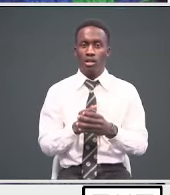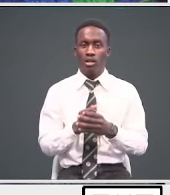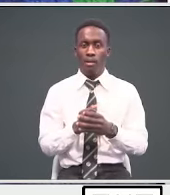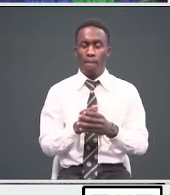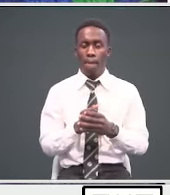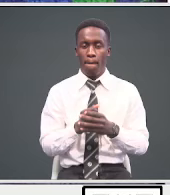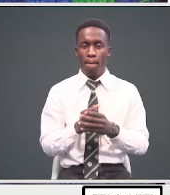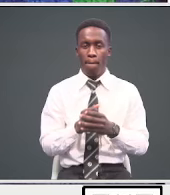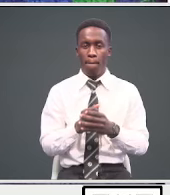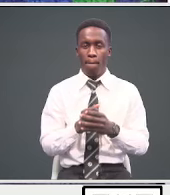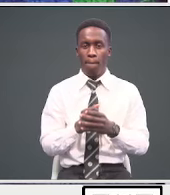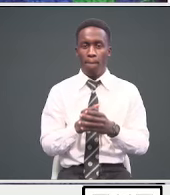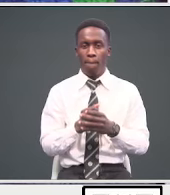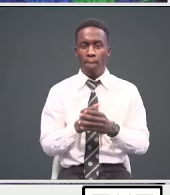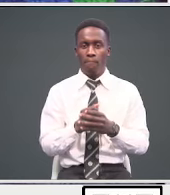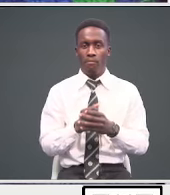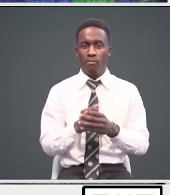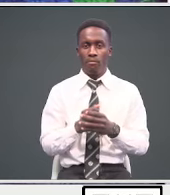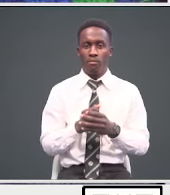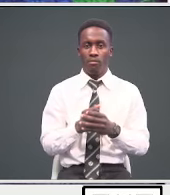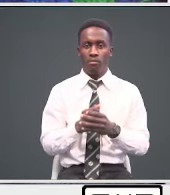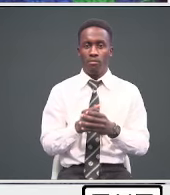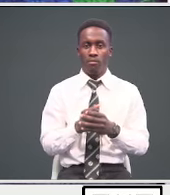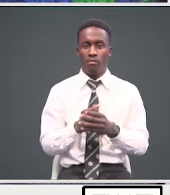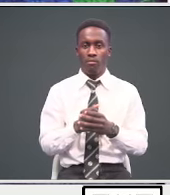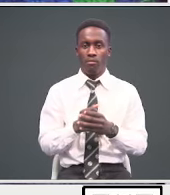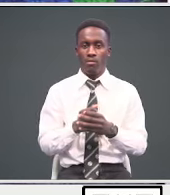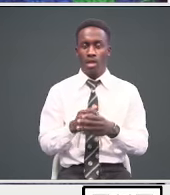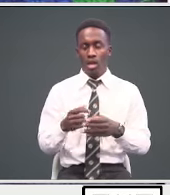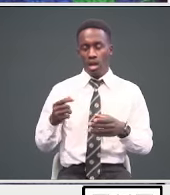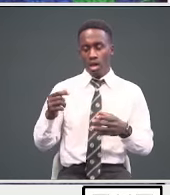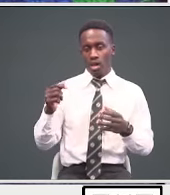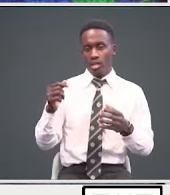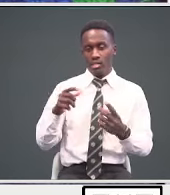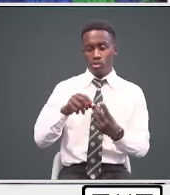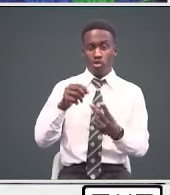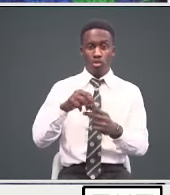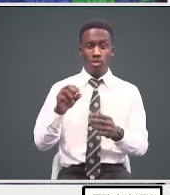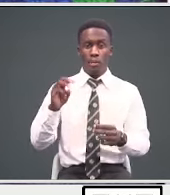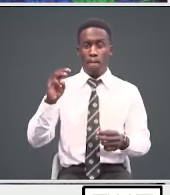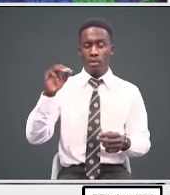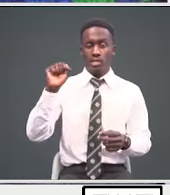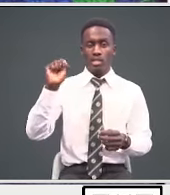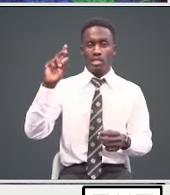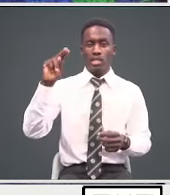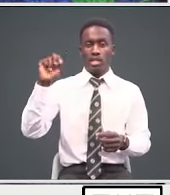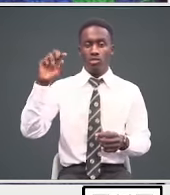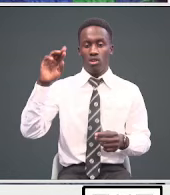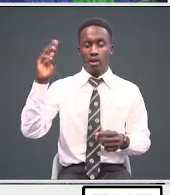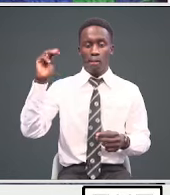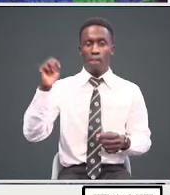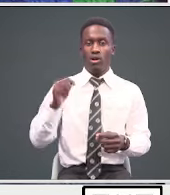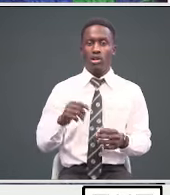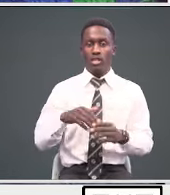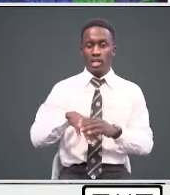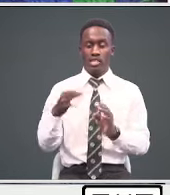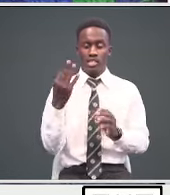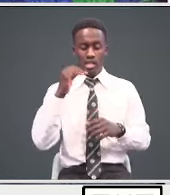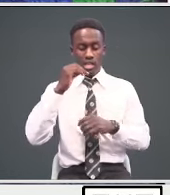manage Metropolitan Sacco for the next 3 years with an aim to stabilize the Sacco and recover lost members'